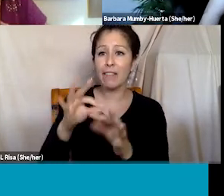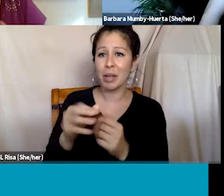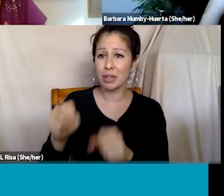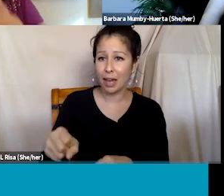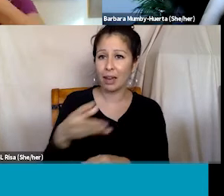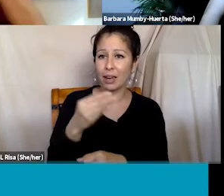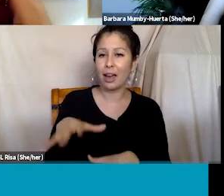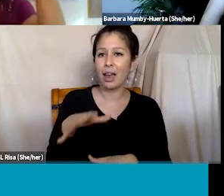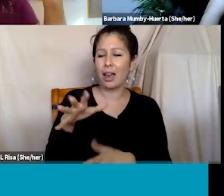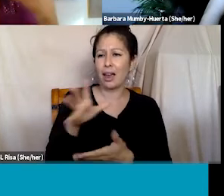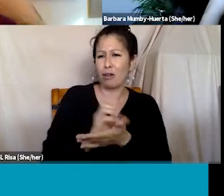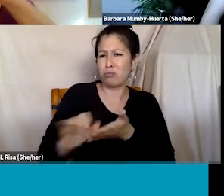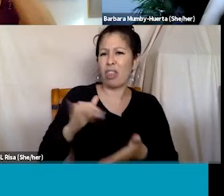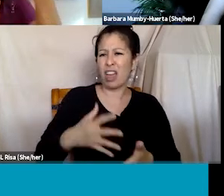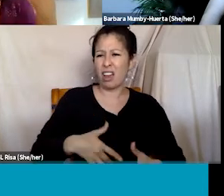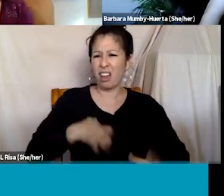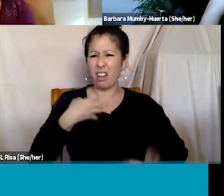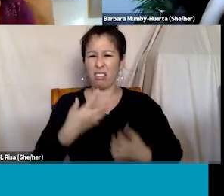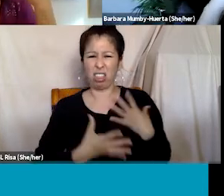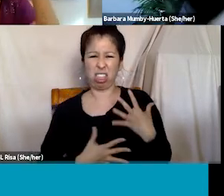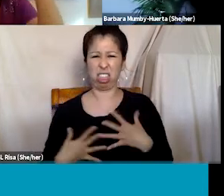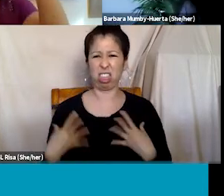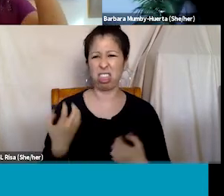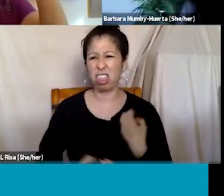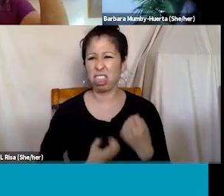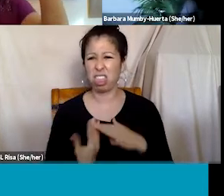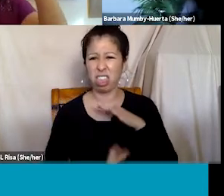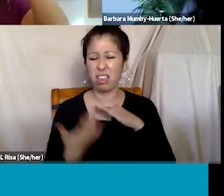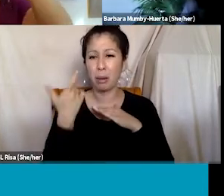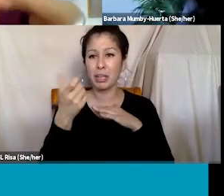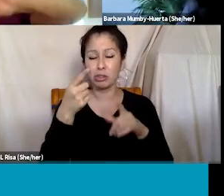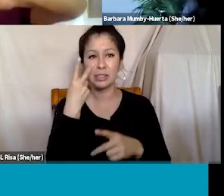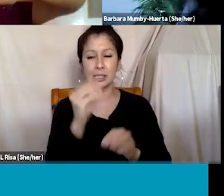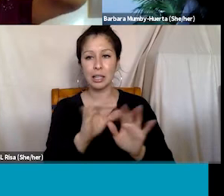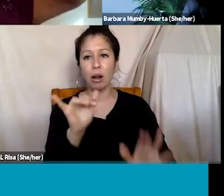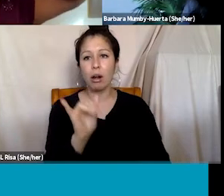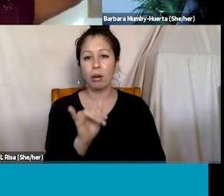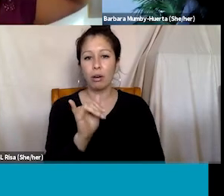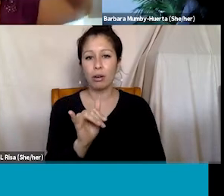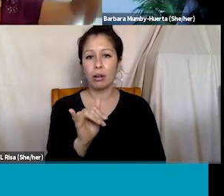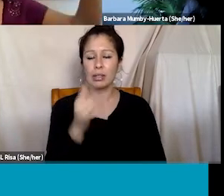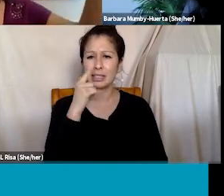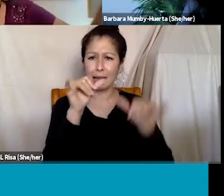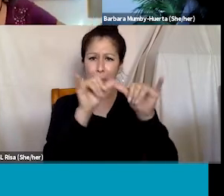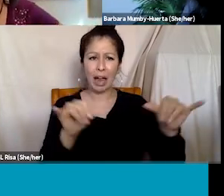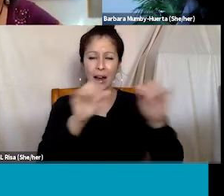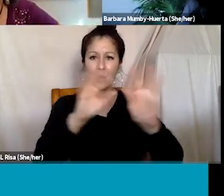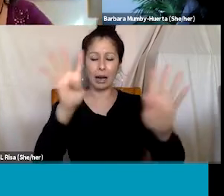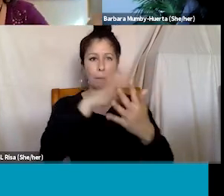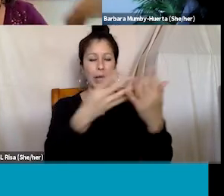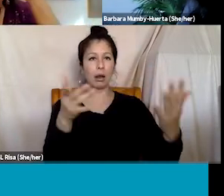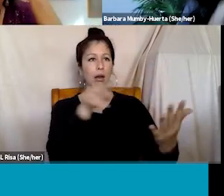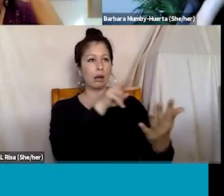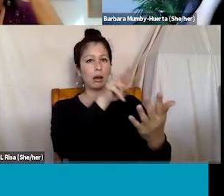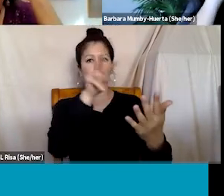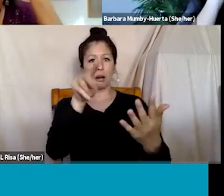And it takes away that emotional sludge, because you can actually see in a pattern way what has been happening